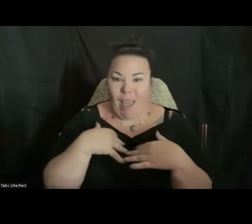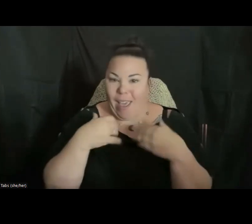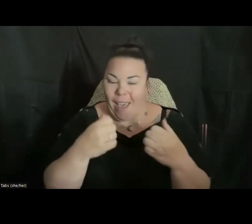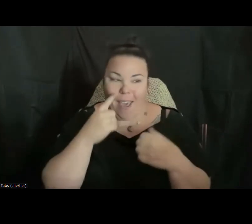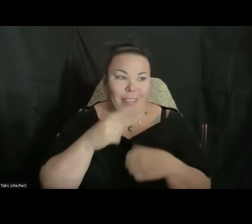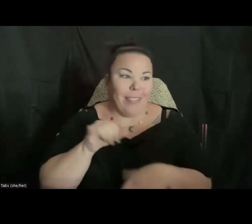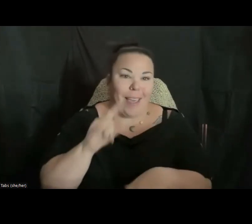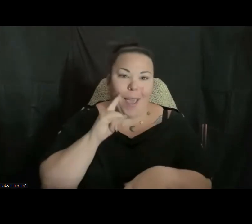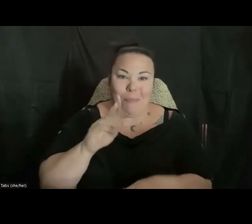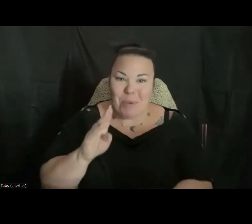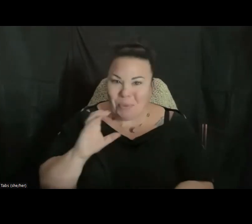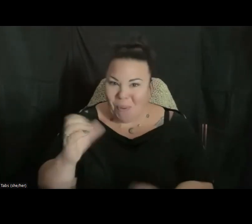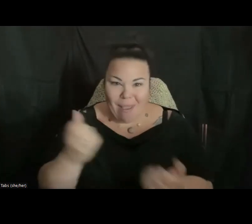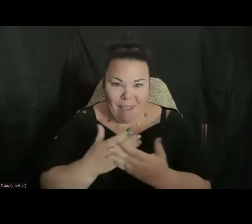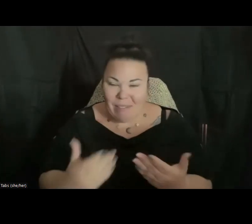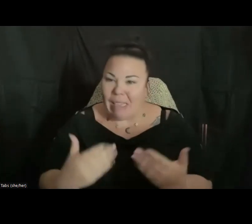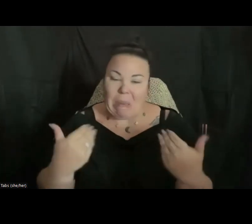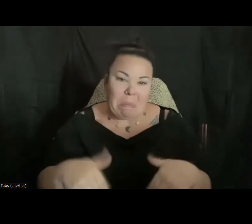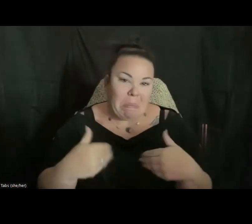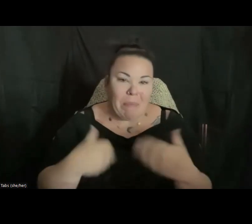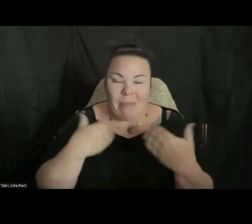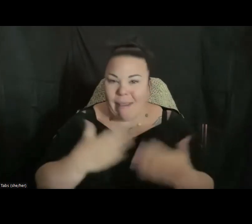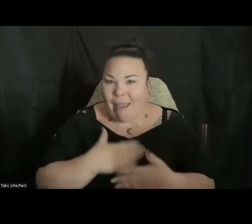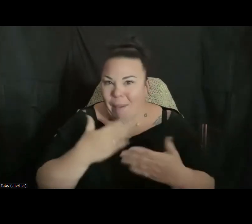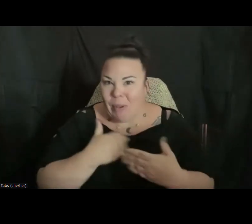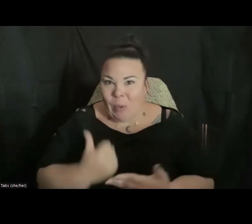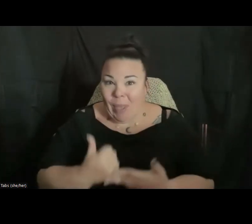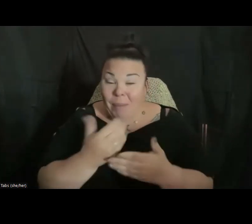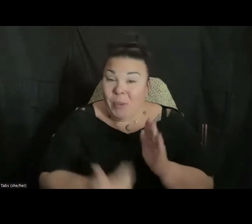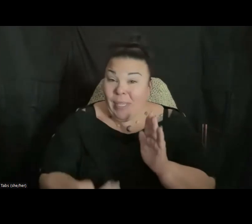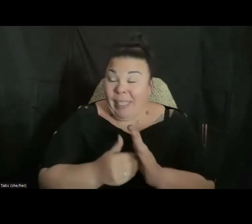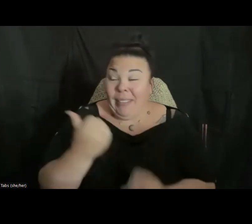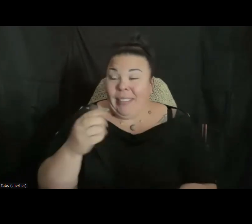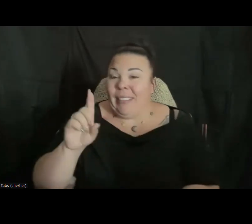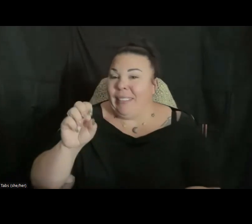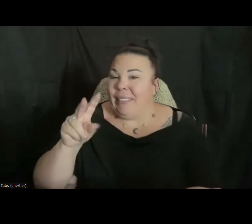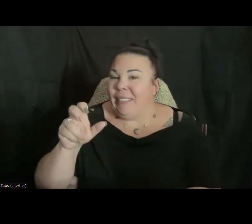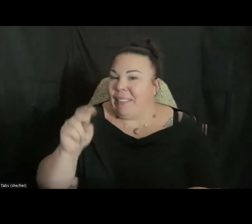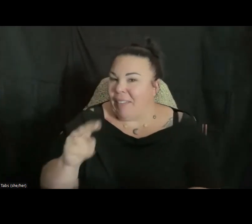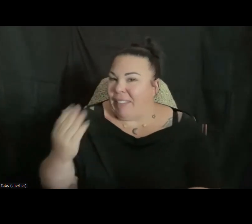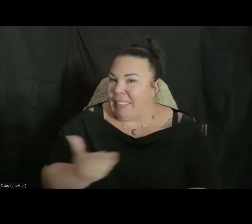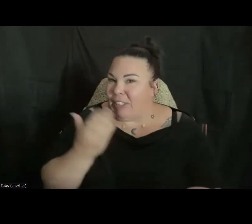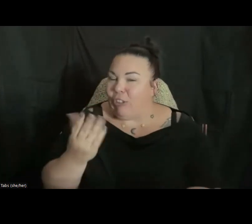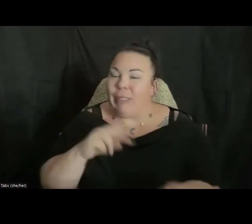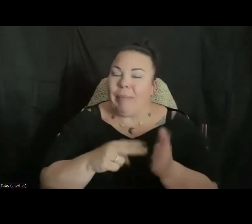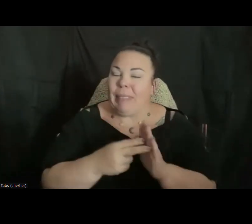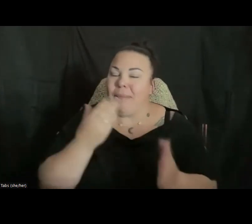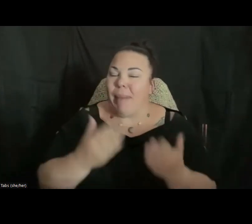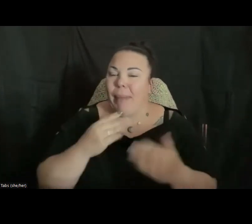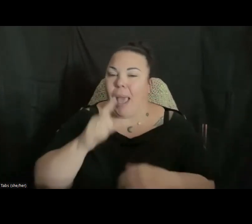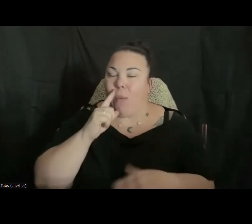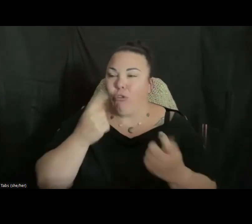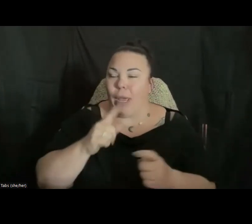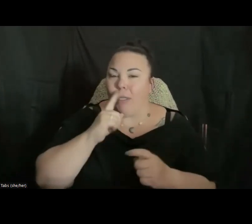happy to help you. And again, Devin is up here too, so I may be punting some questions to her if it's something that I can't